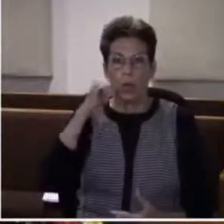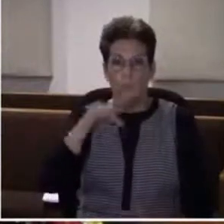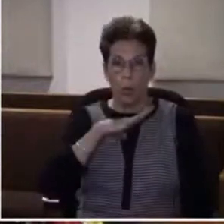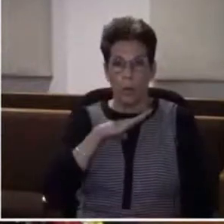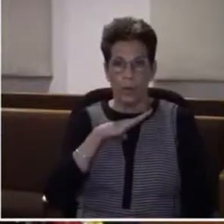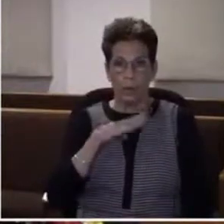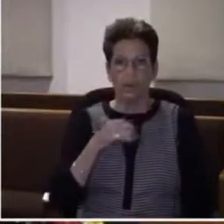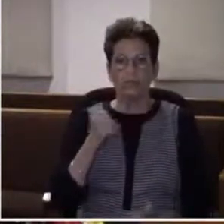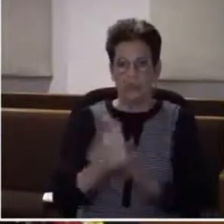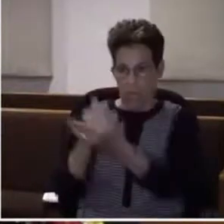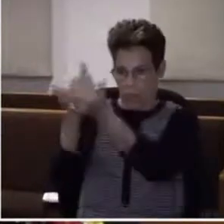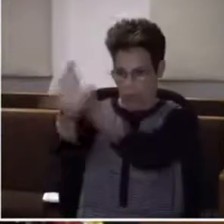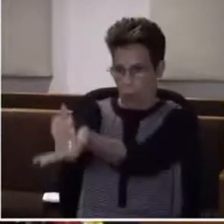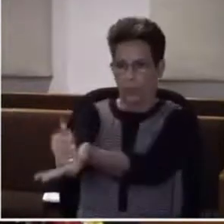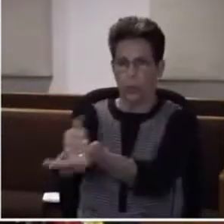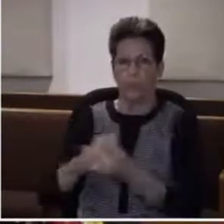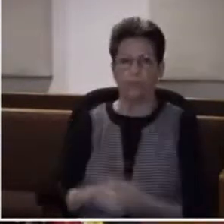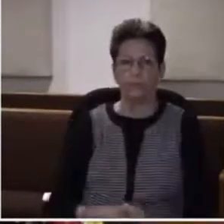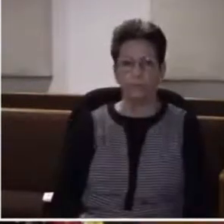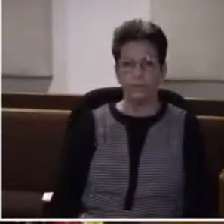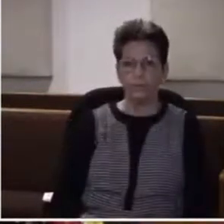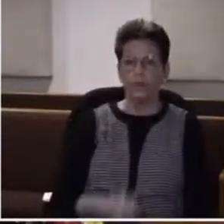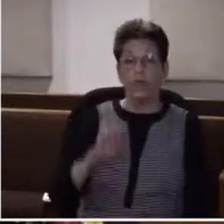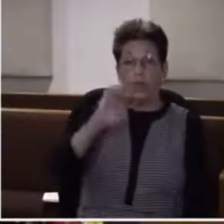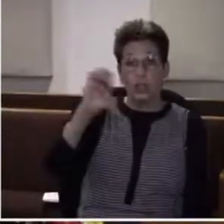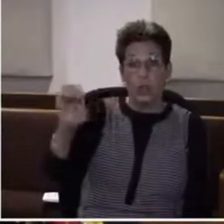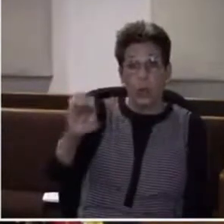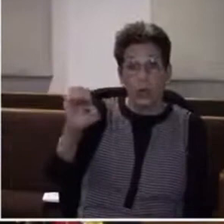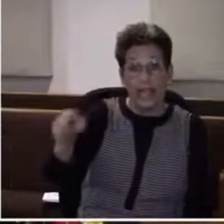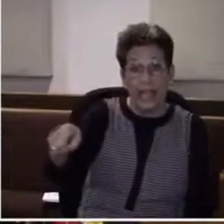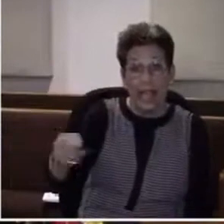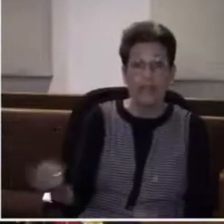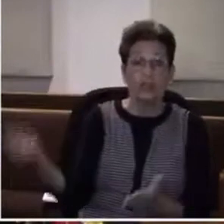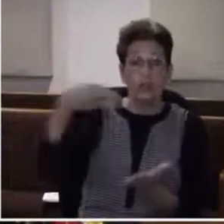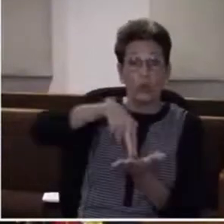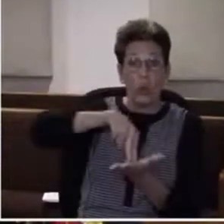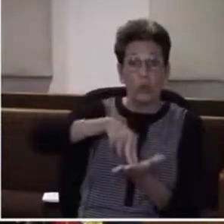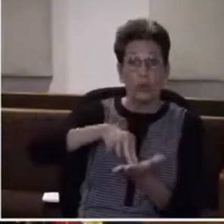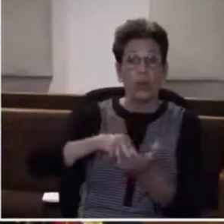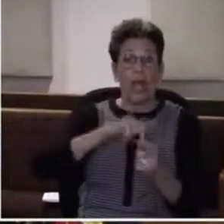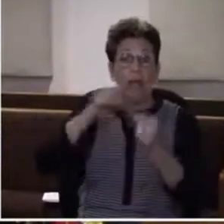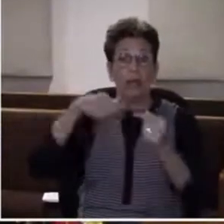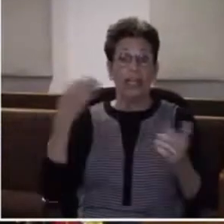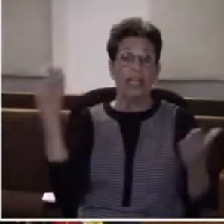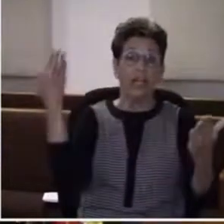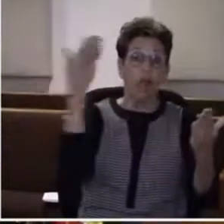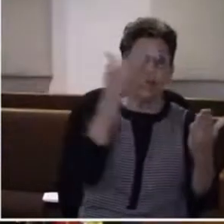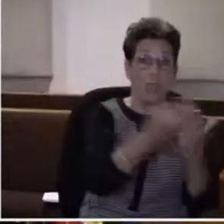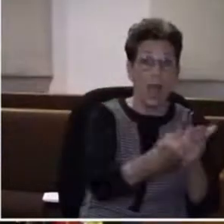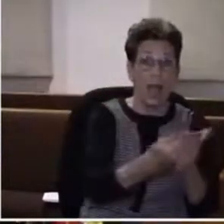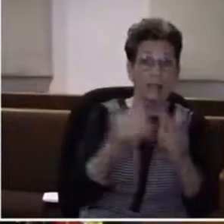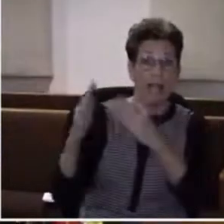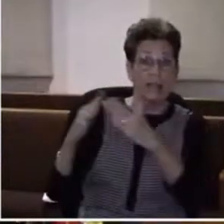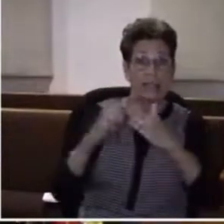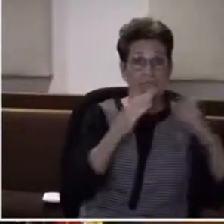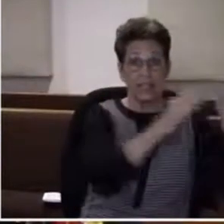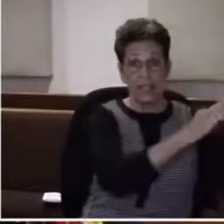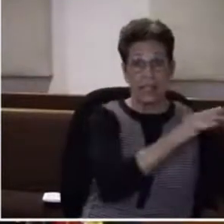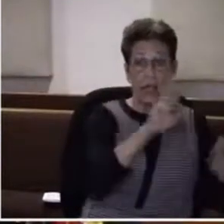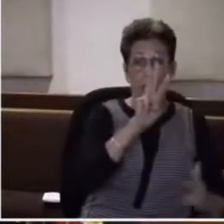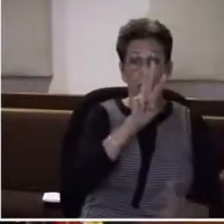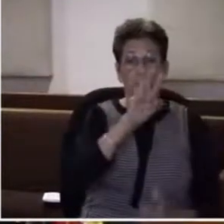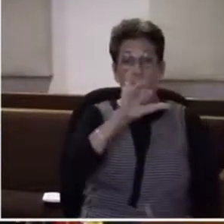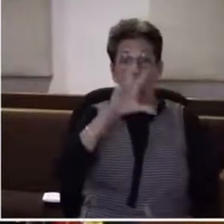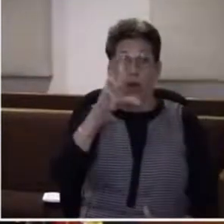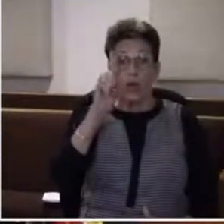So he arose and went to Zarephath, and when he came to the gate of the city, Behold, the widow woman was there gathering